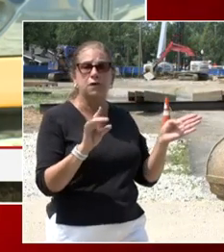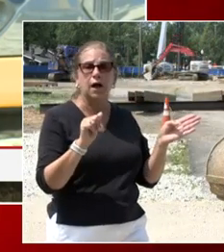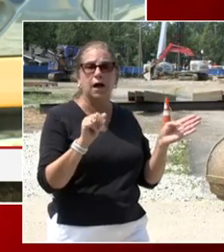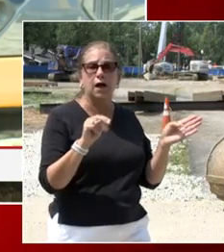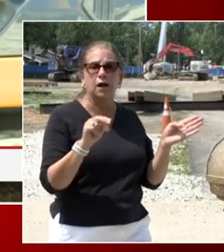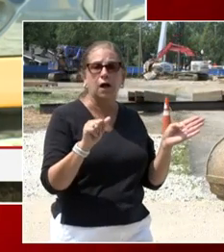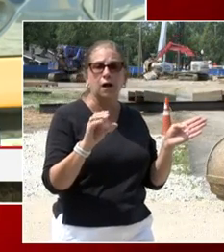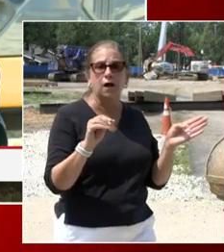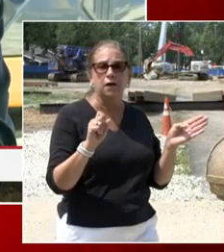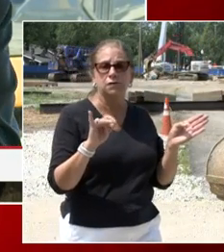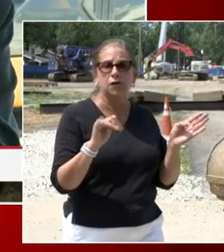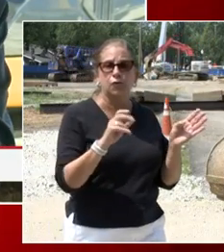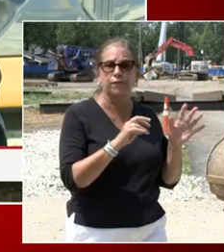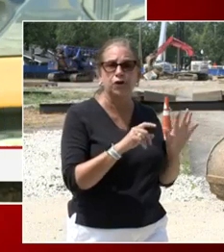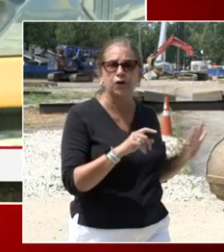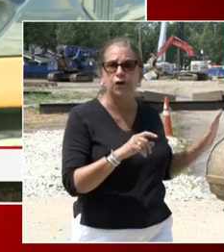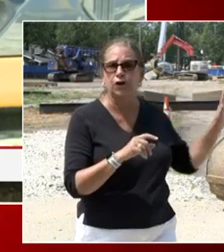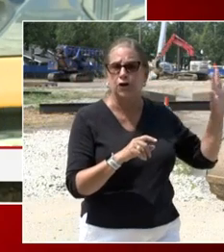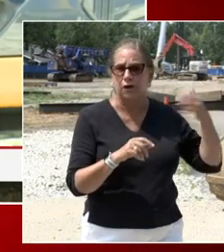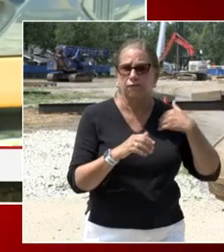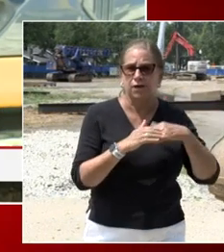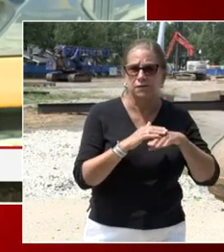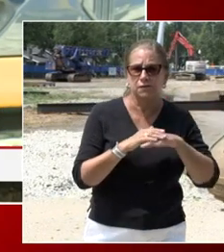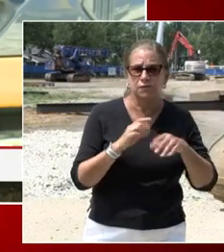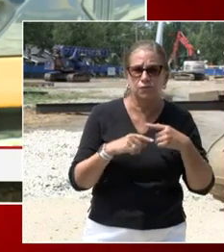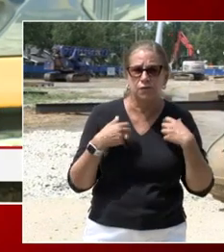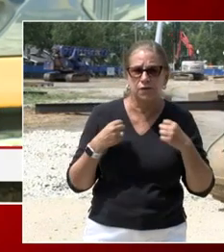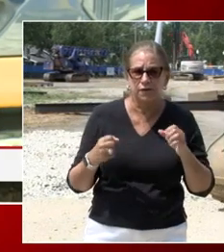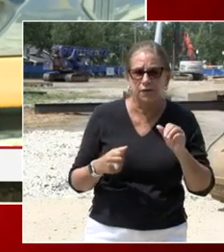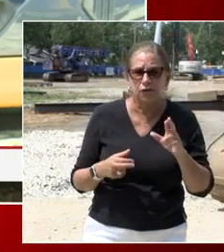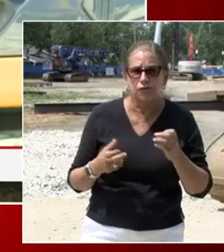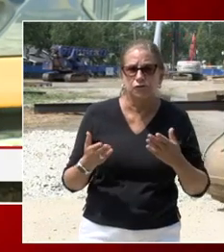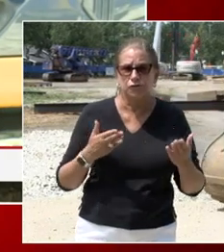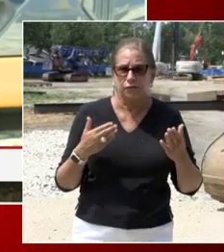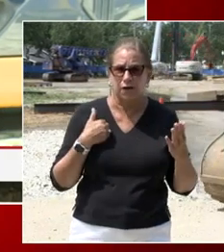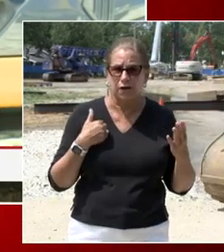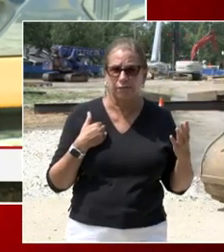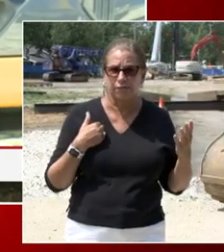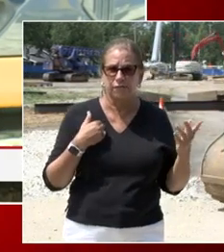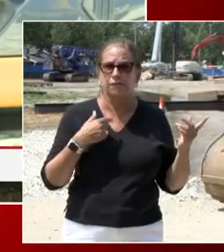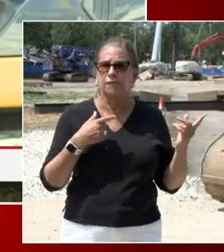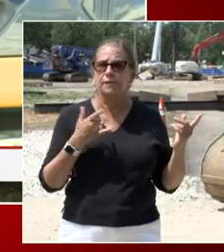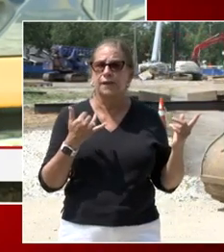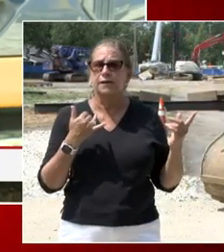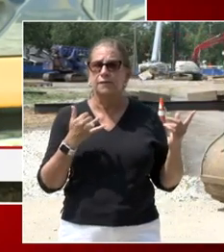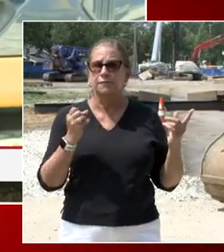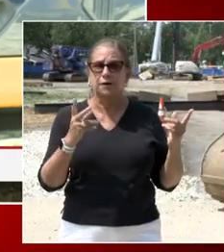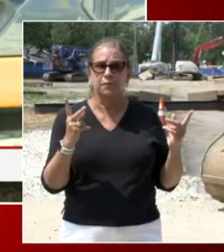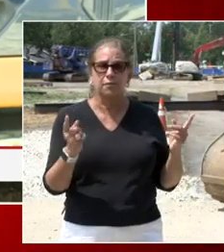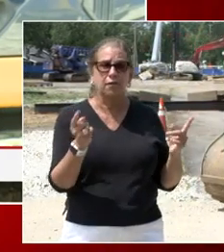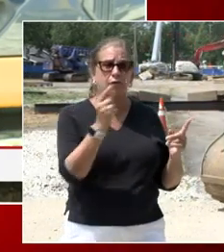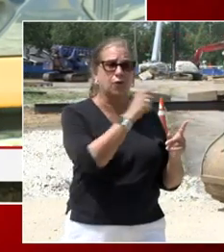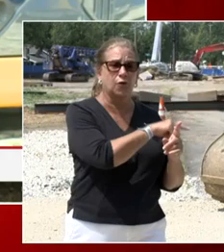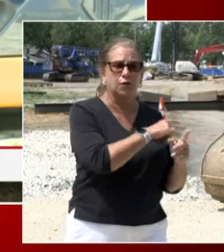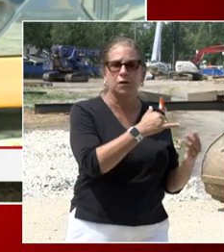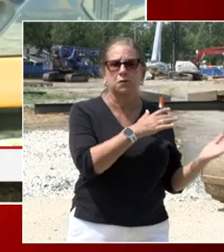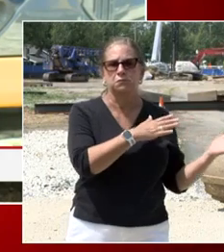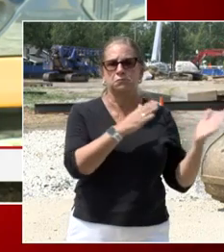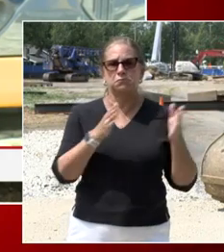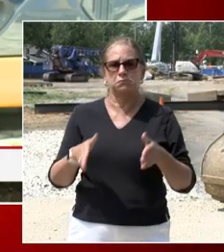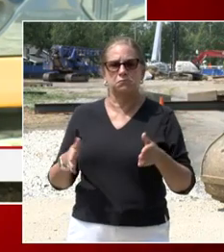I want to mention, too, that during the fiscal year 22 budget cycle, I've been fully